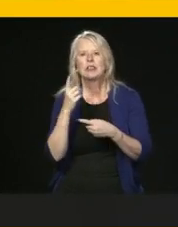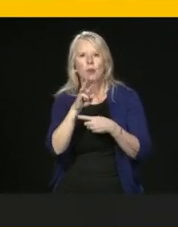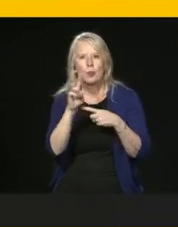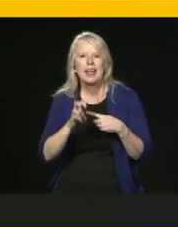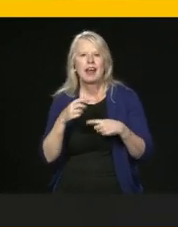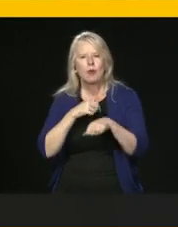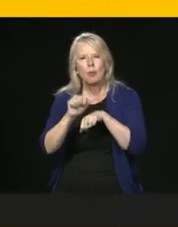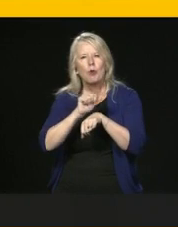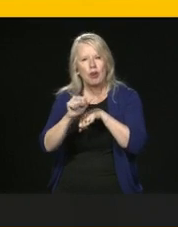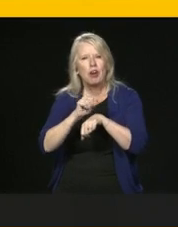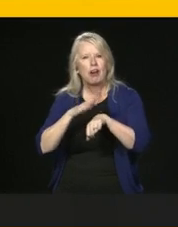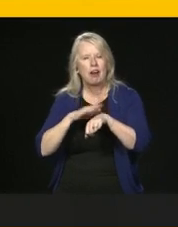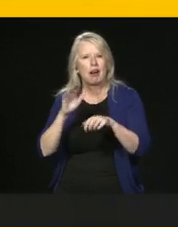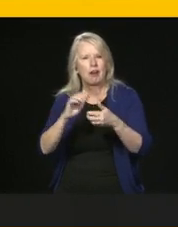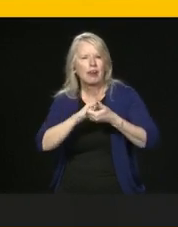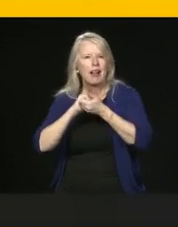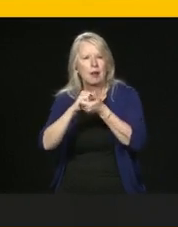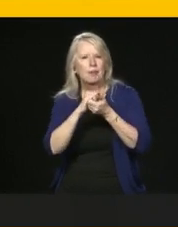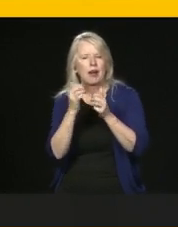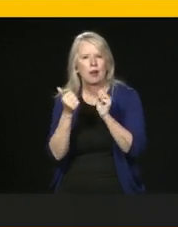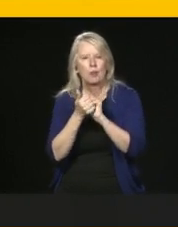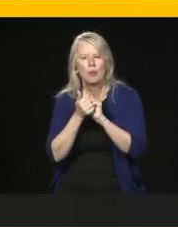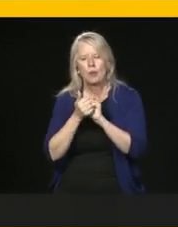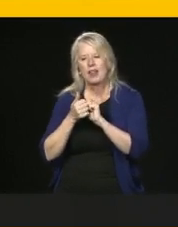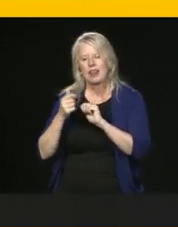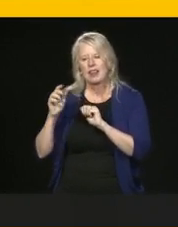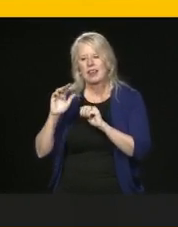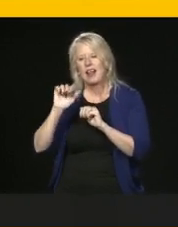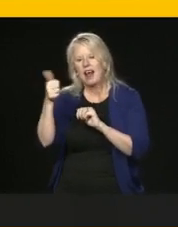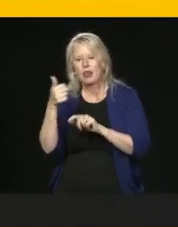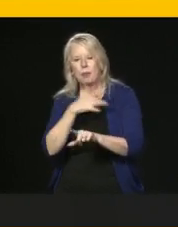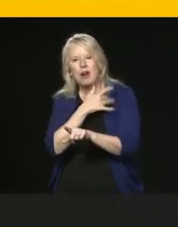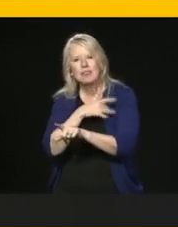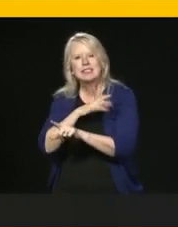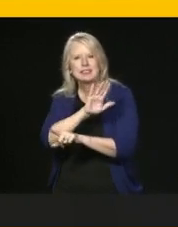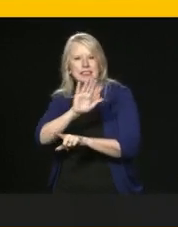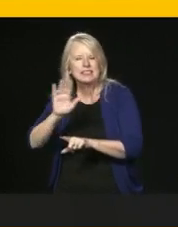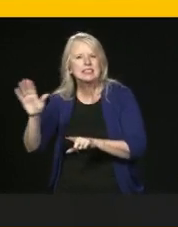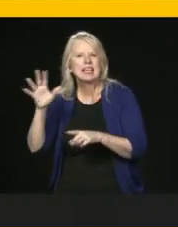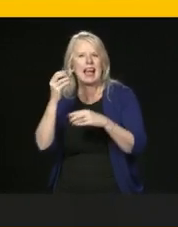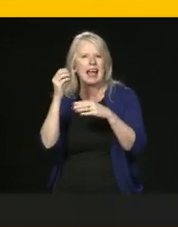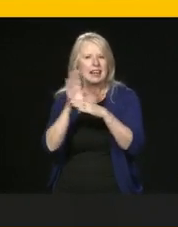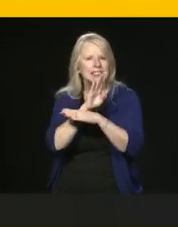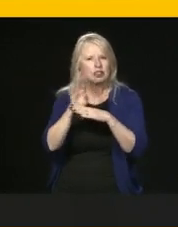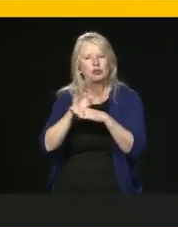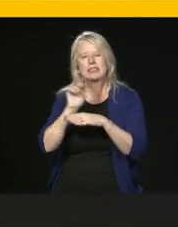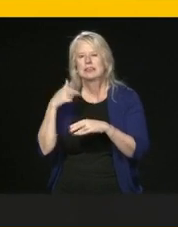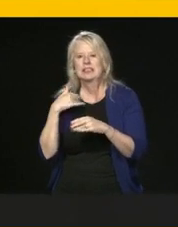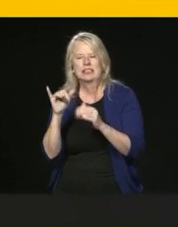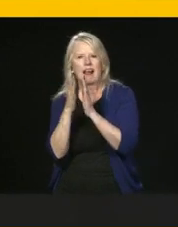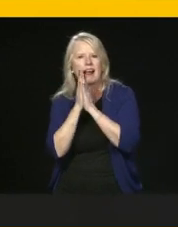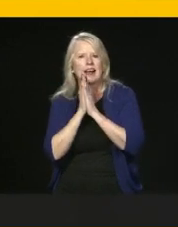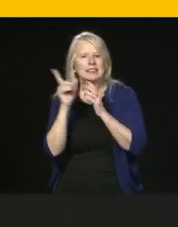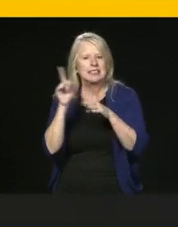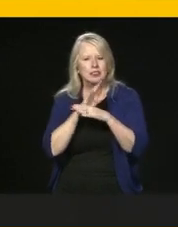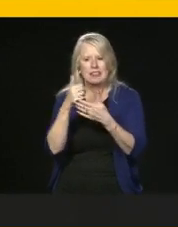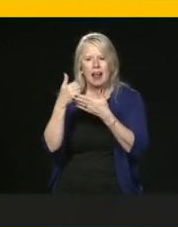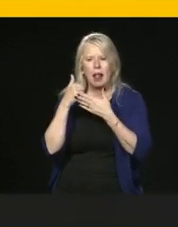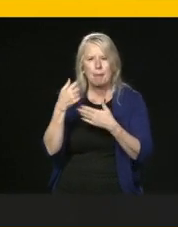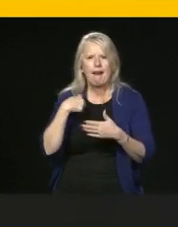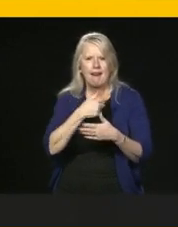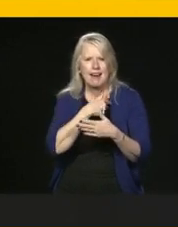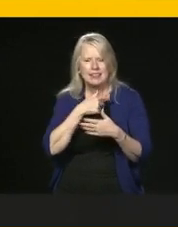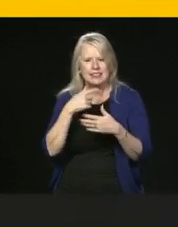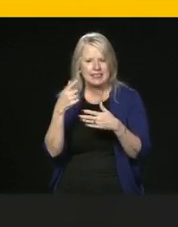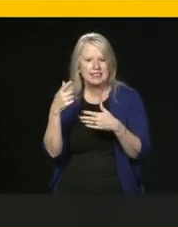our counterpart in the provinces and with the industry. We're still asking the industry to help us make the priorities out of the